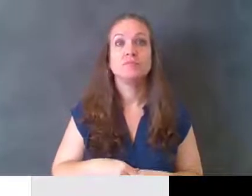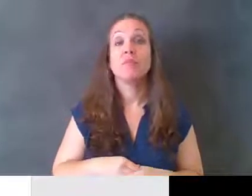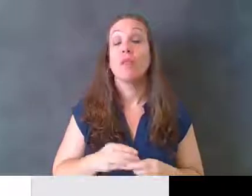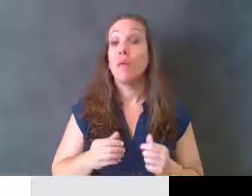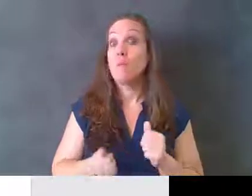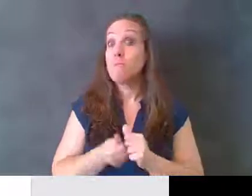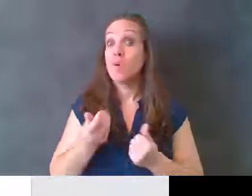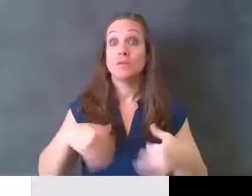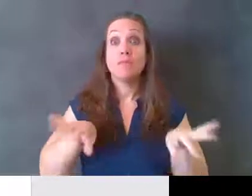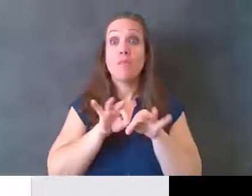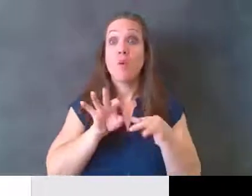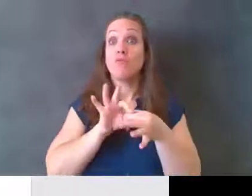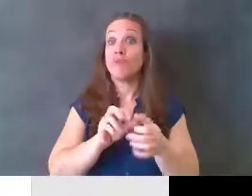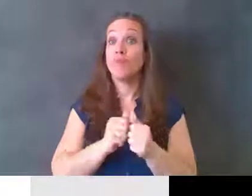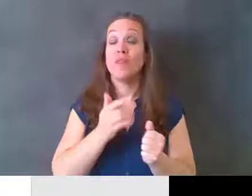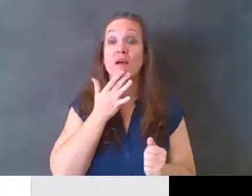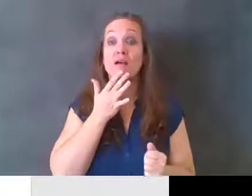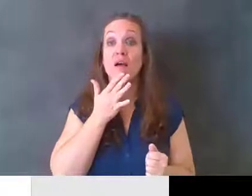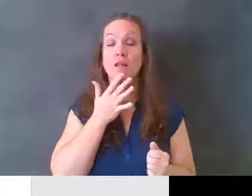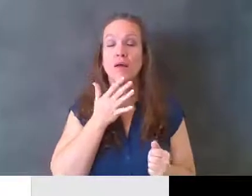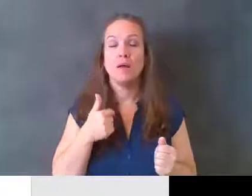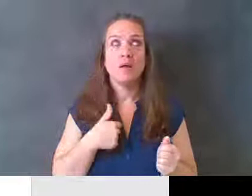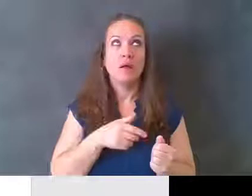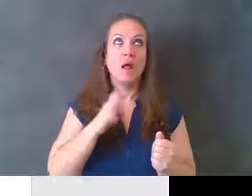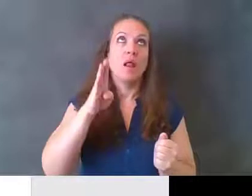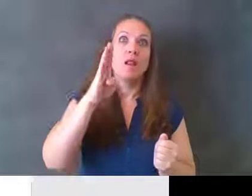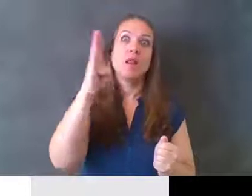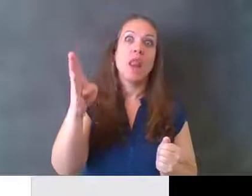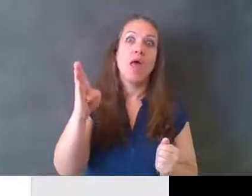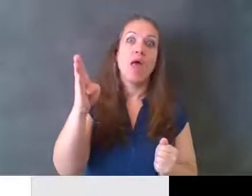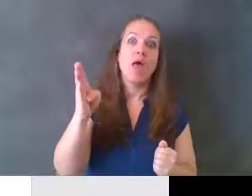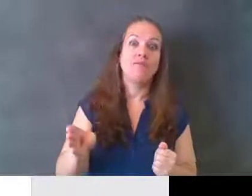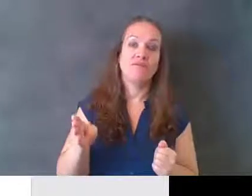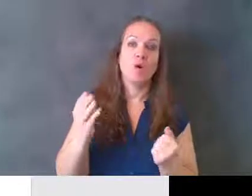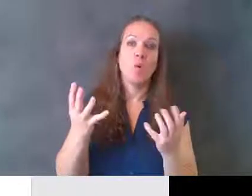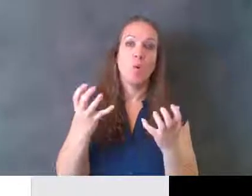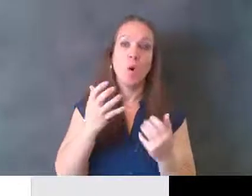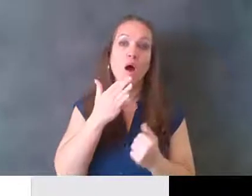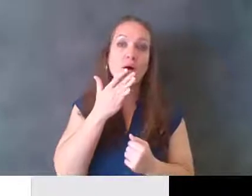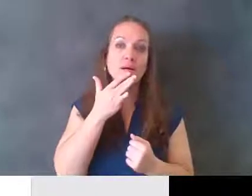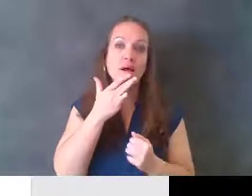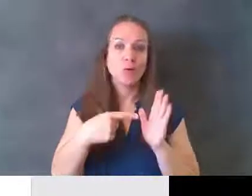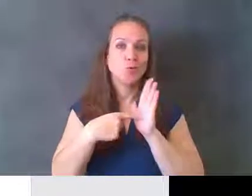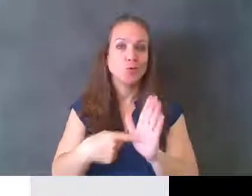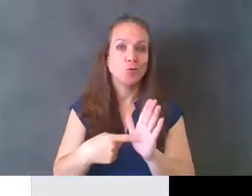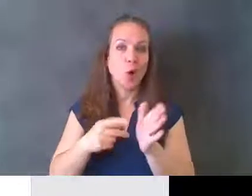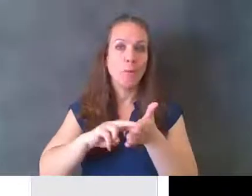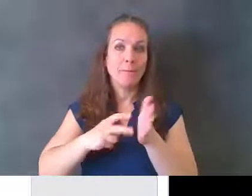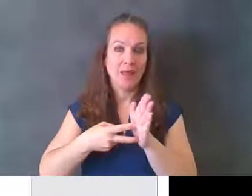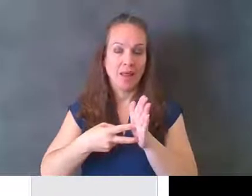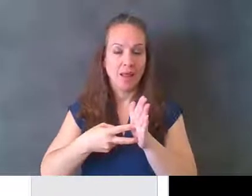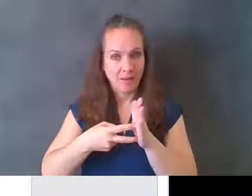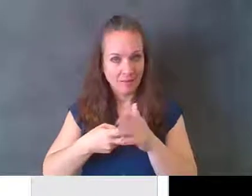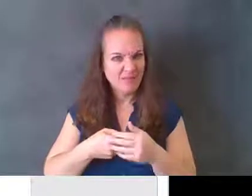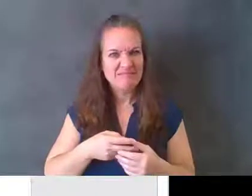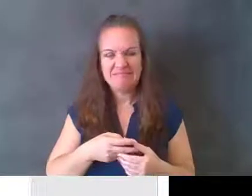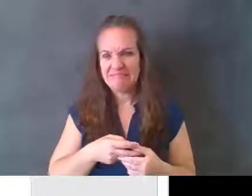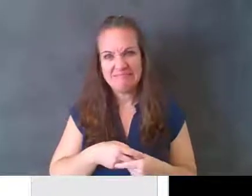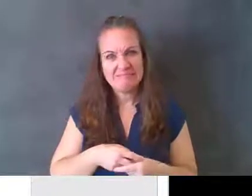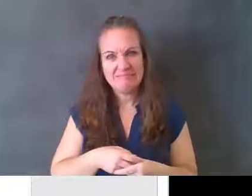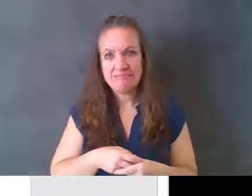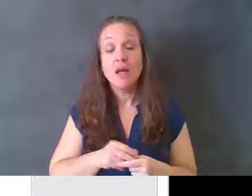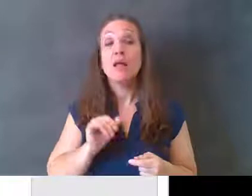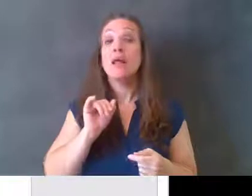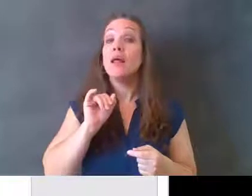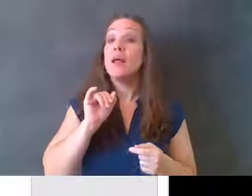color is we never want color to be the only thing to convey meaning in a document. So especially if you're